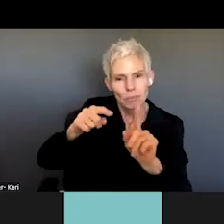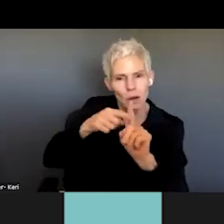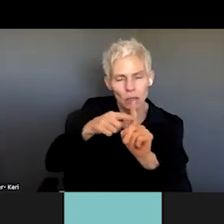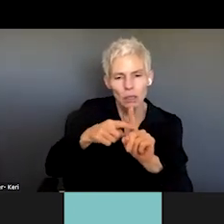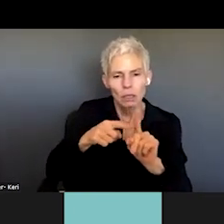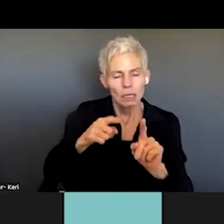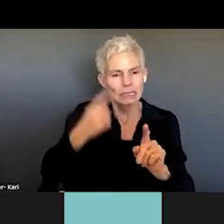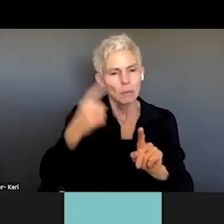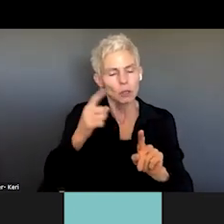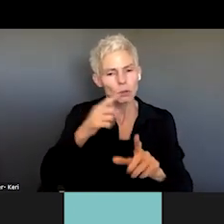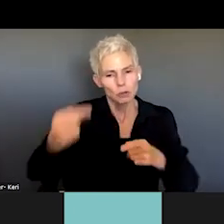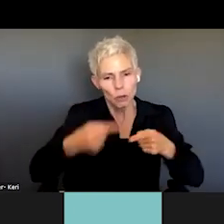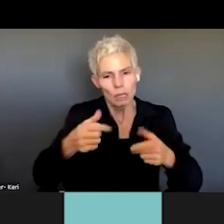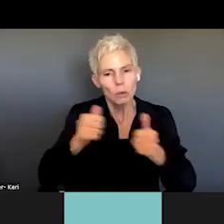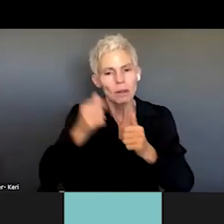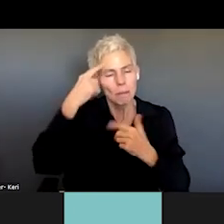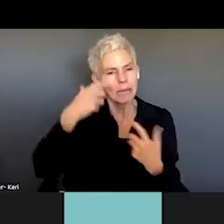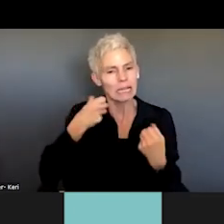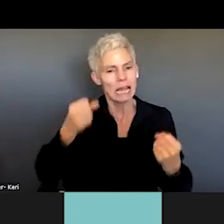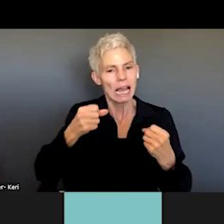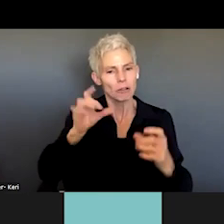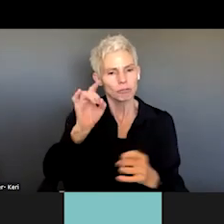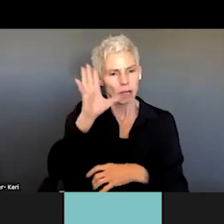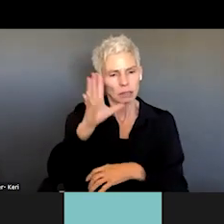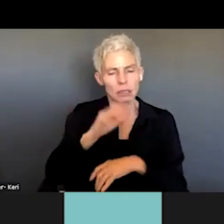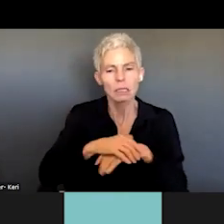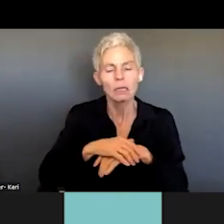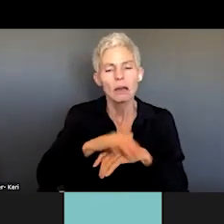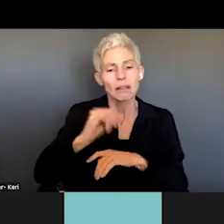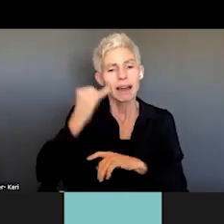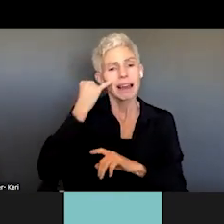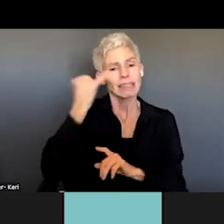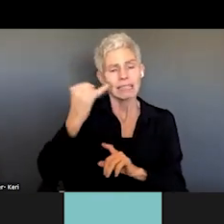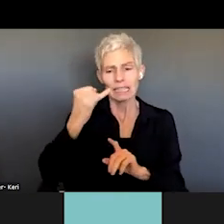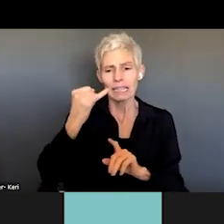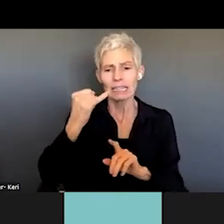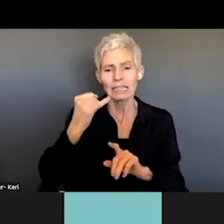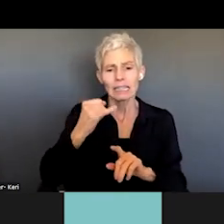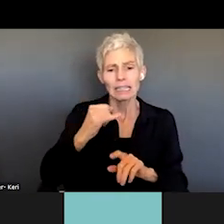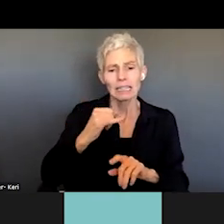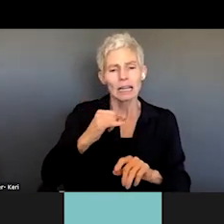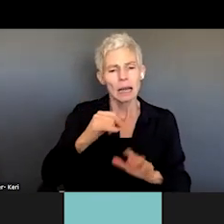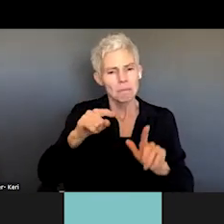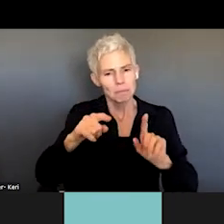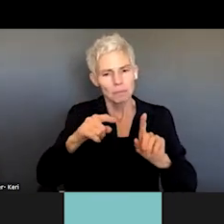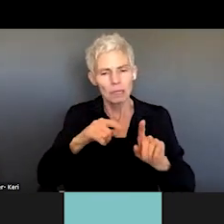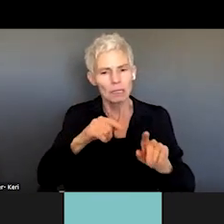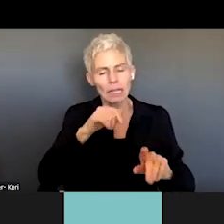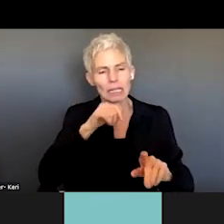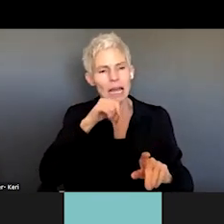mental health crisis. This concept of unconditional positive regard for the